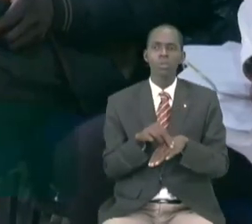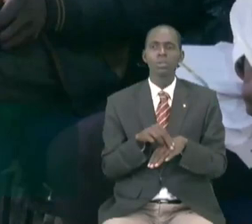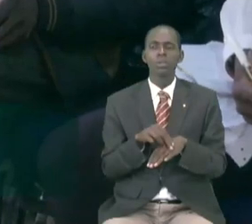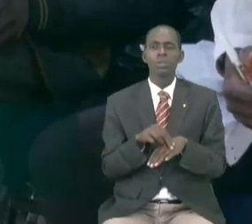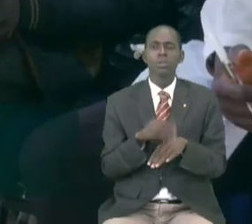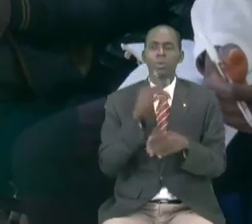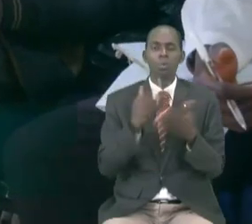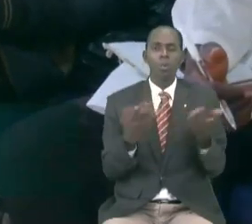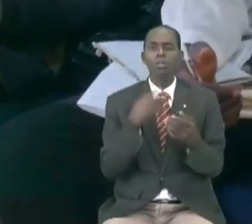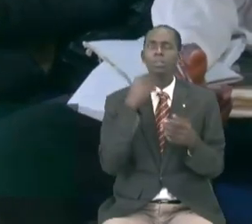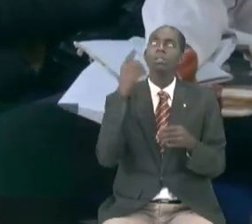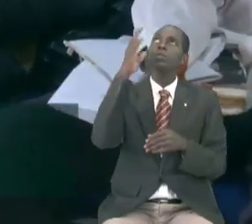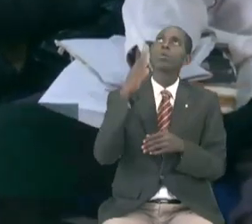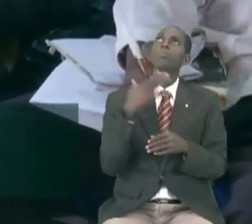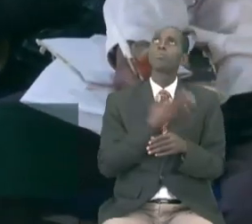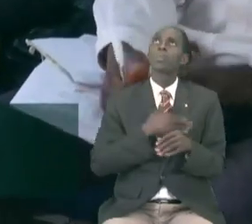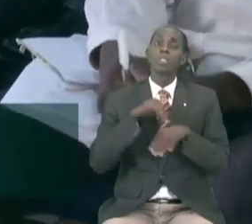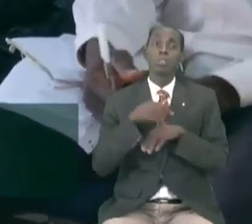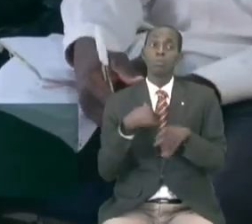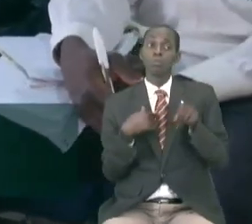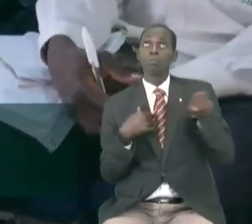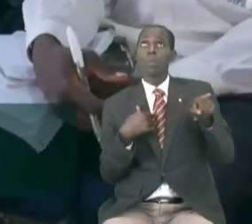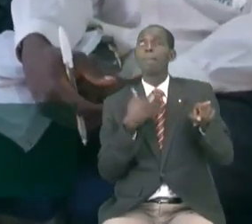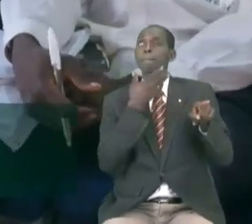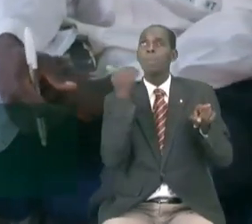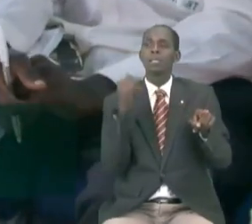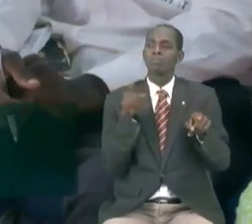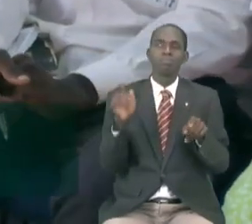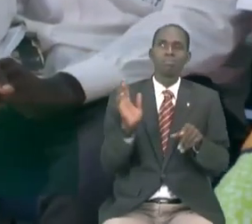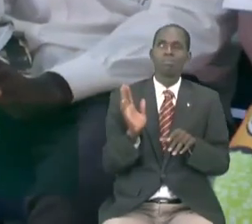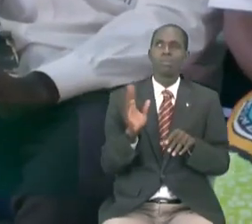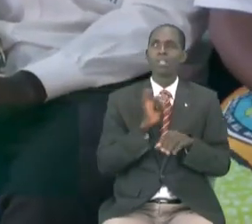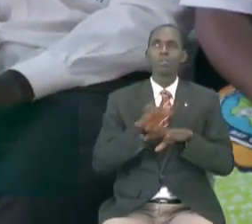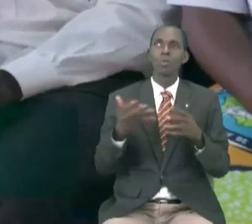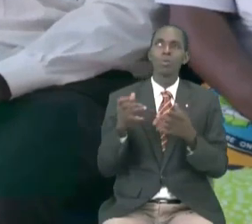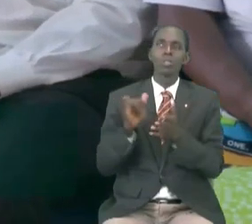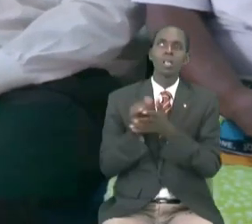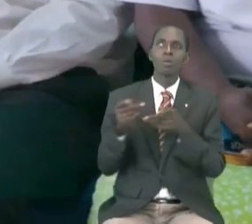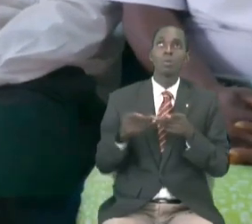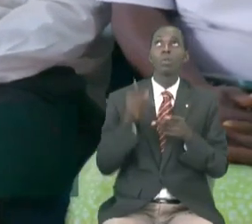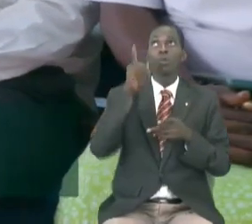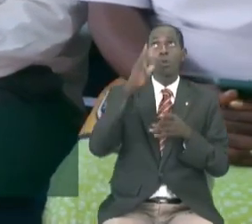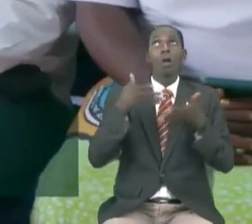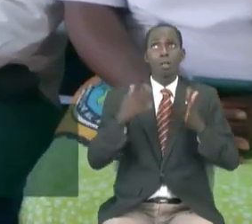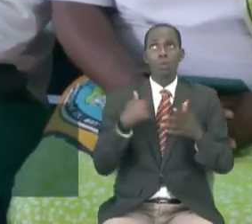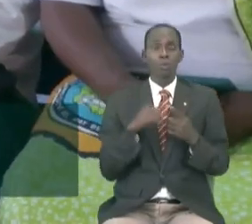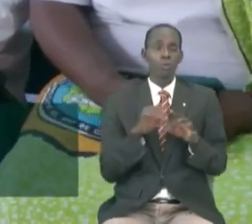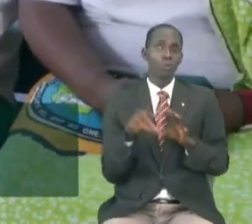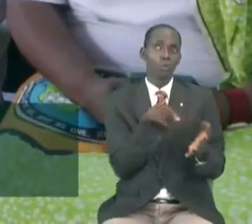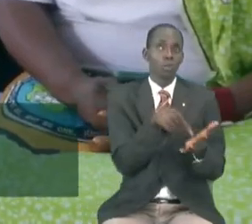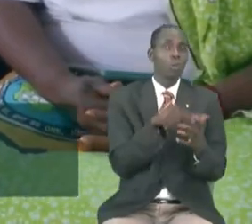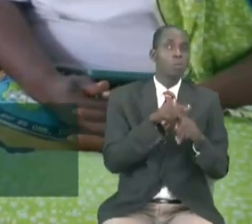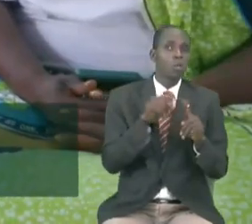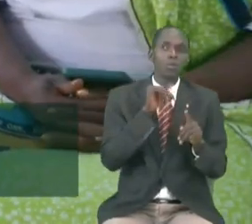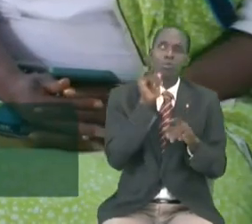but not that. Oh God, if life is easy, if life is comfortable, I'm going to serve you,